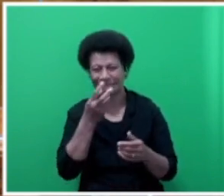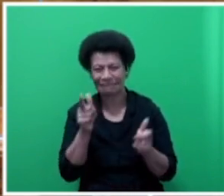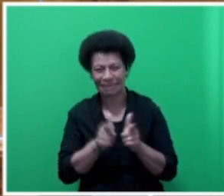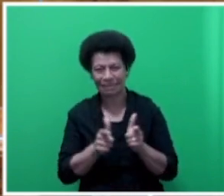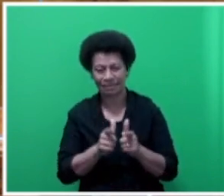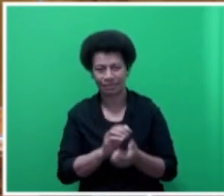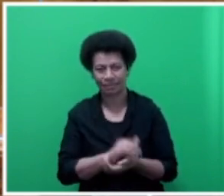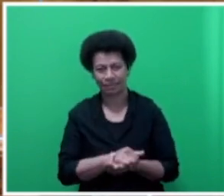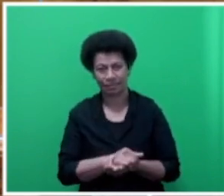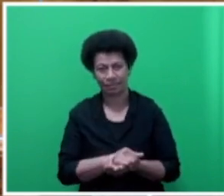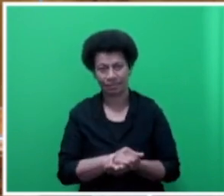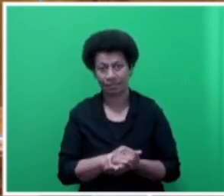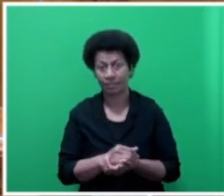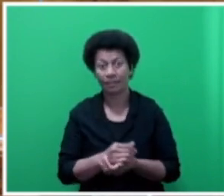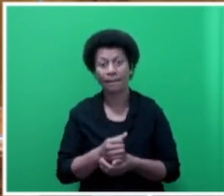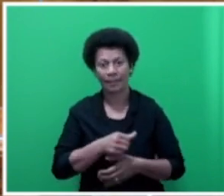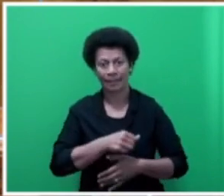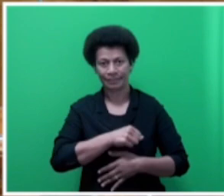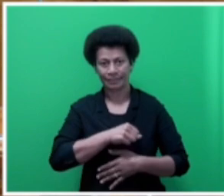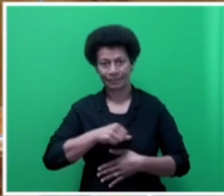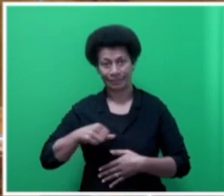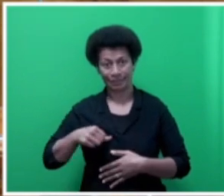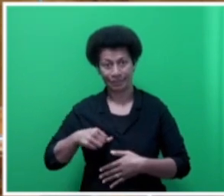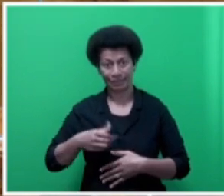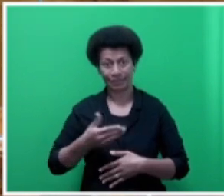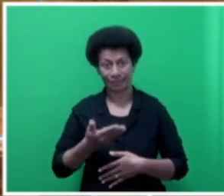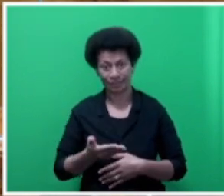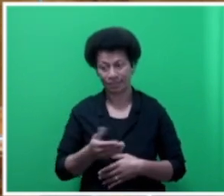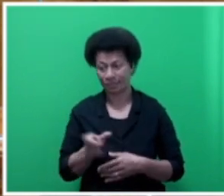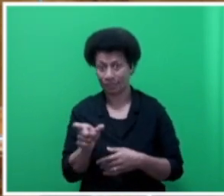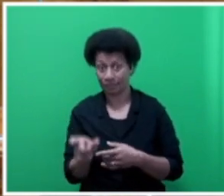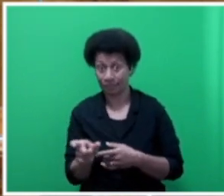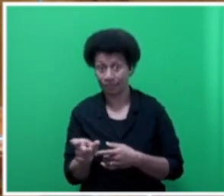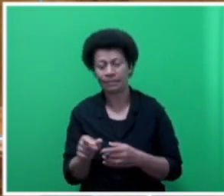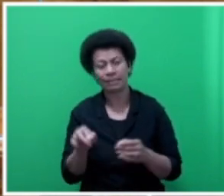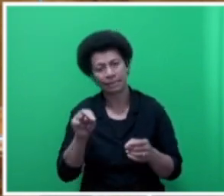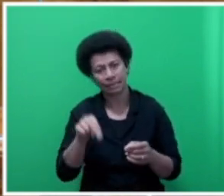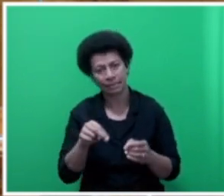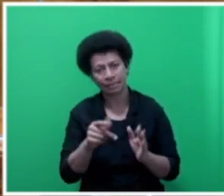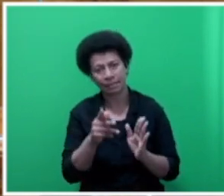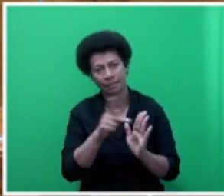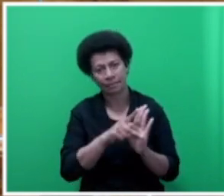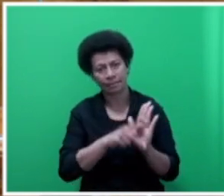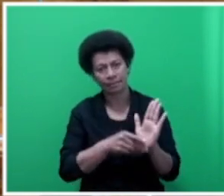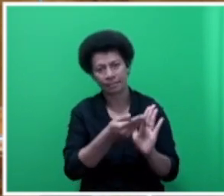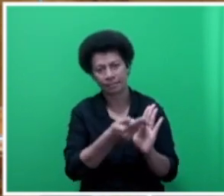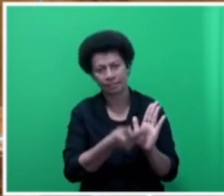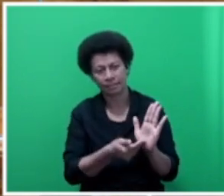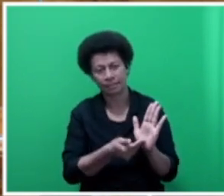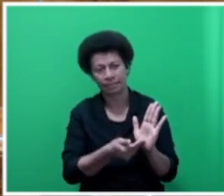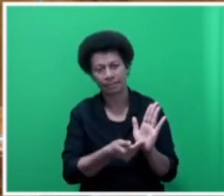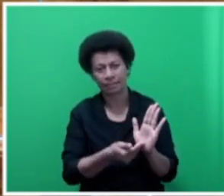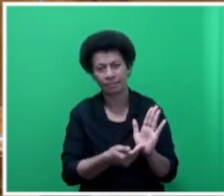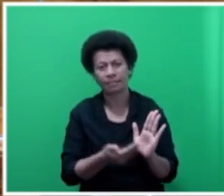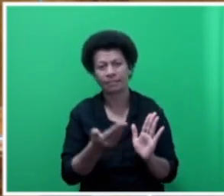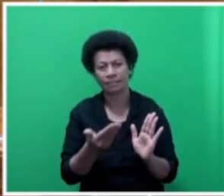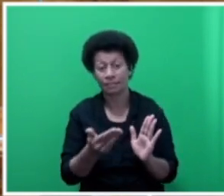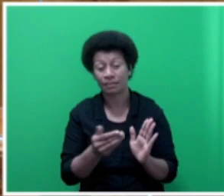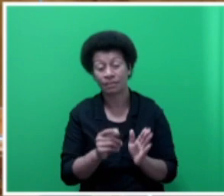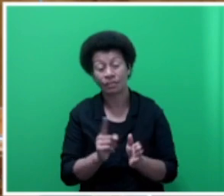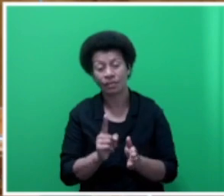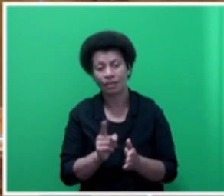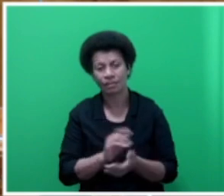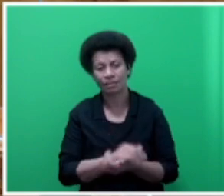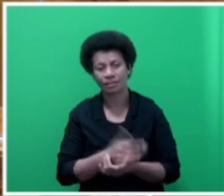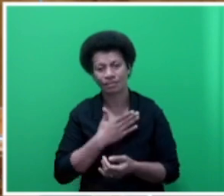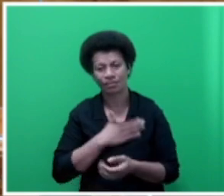assertions that about better health services due to change in policies are just pipe dreams and utterly